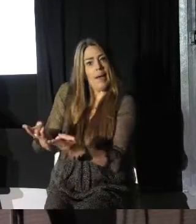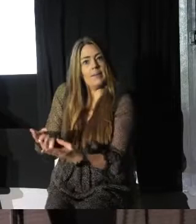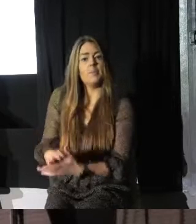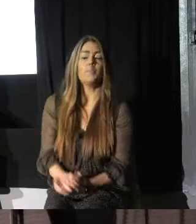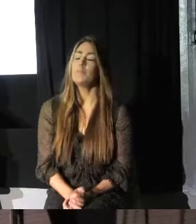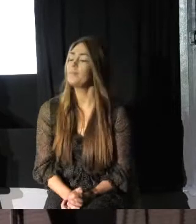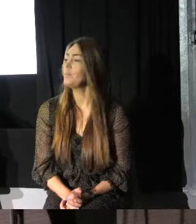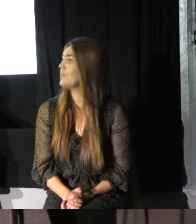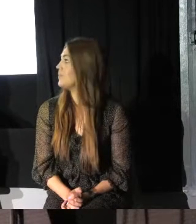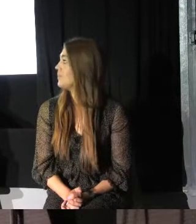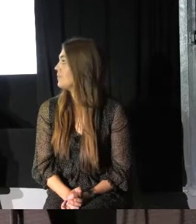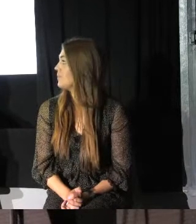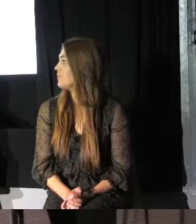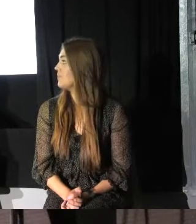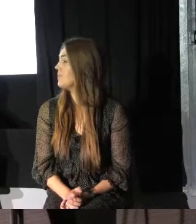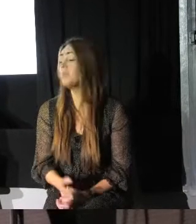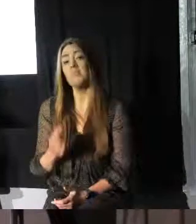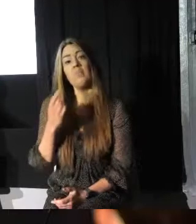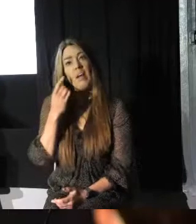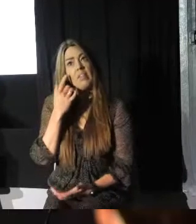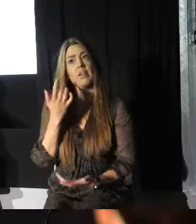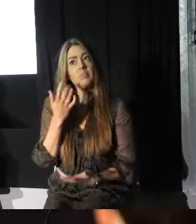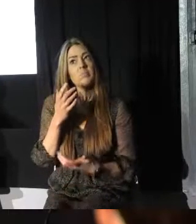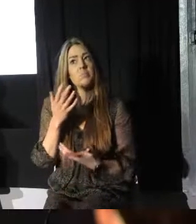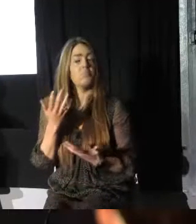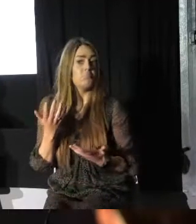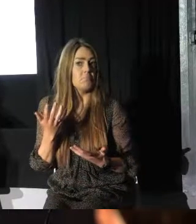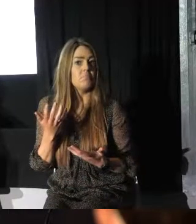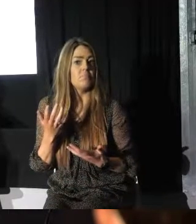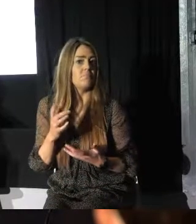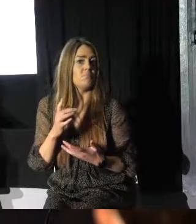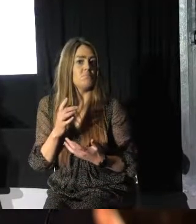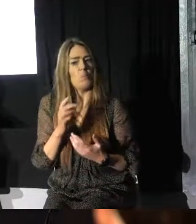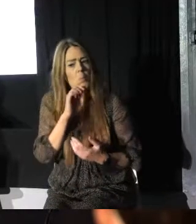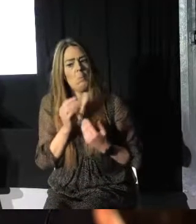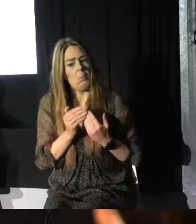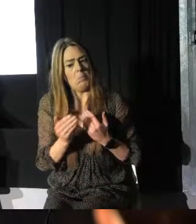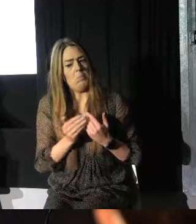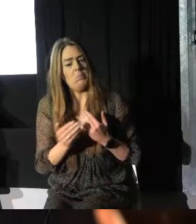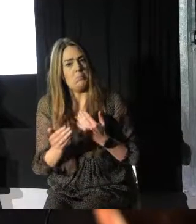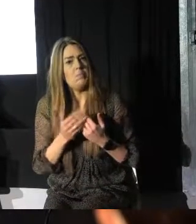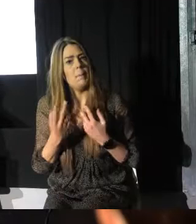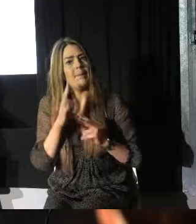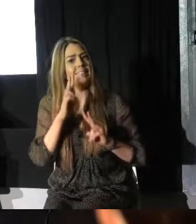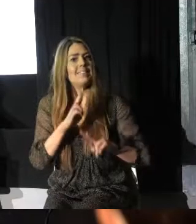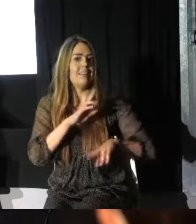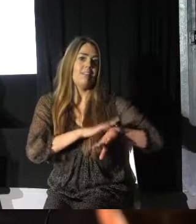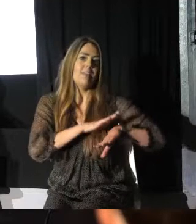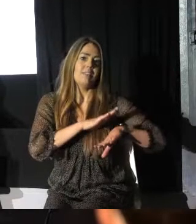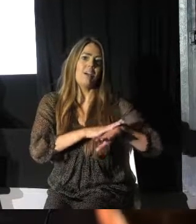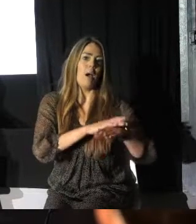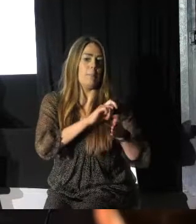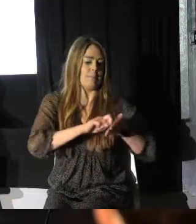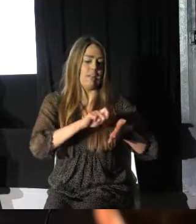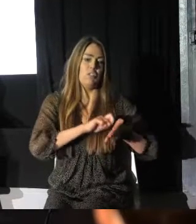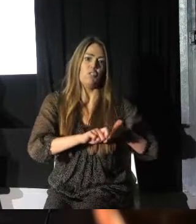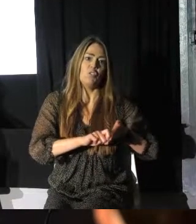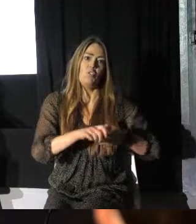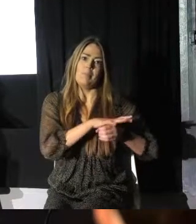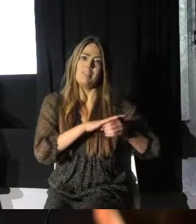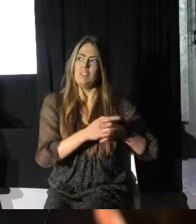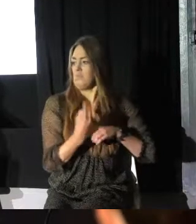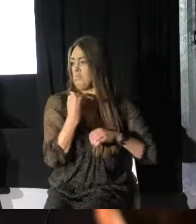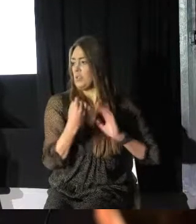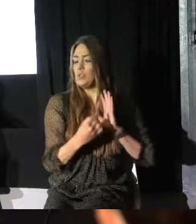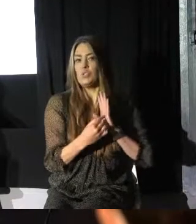And I think that point, it can't be long. We saw the Times editorial position only on sort of Tuesday